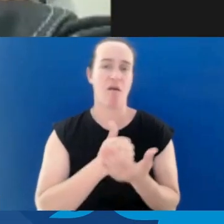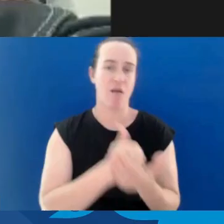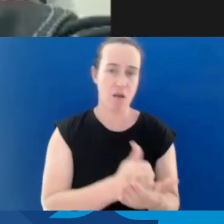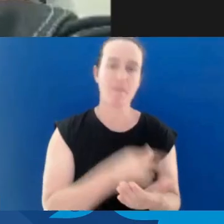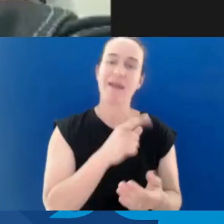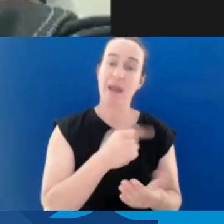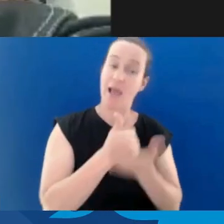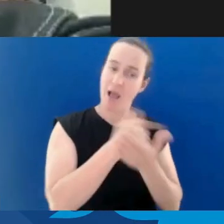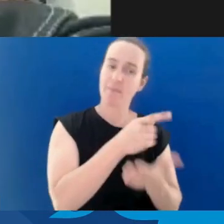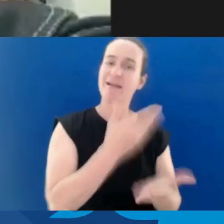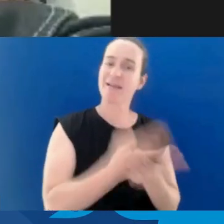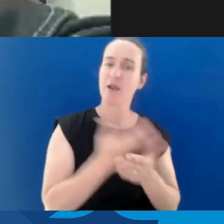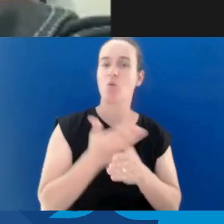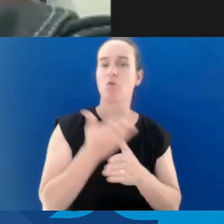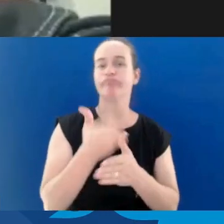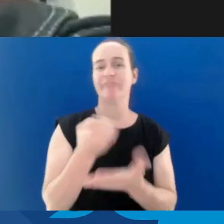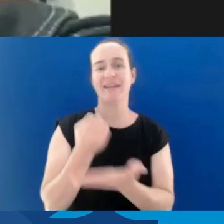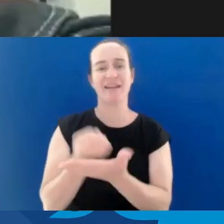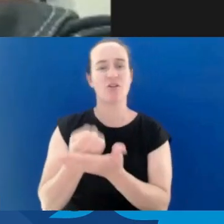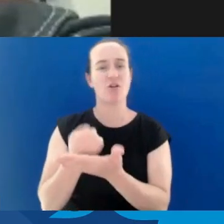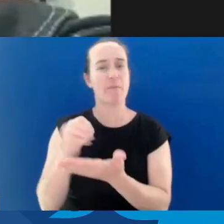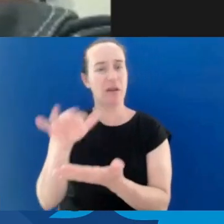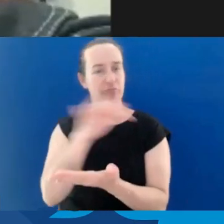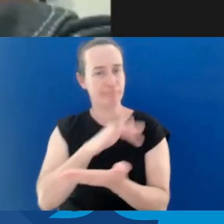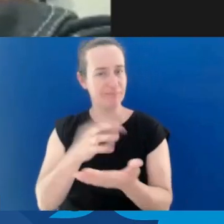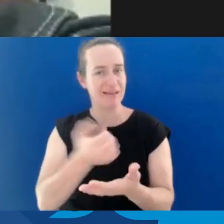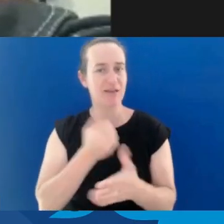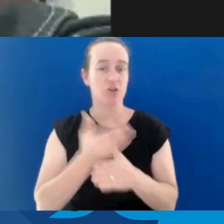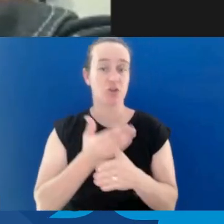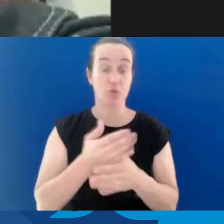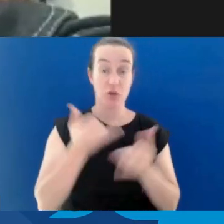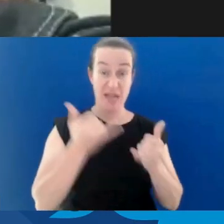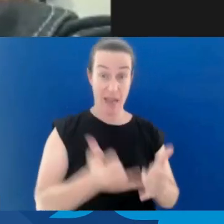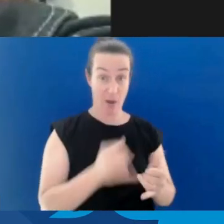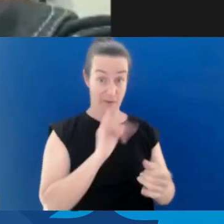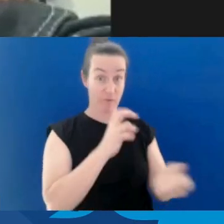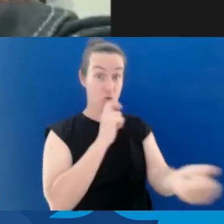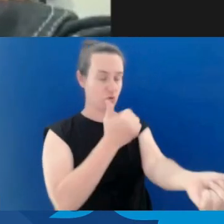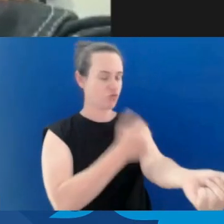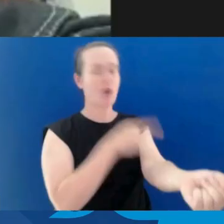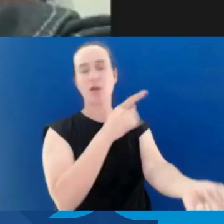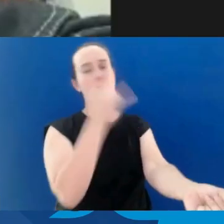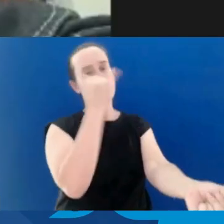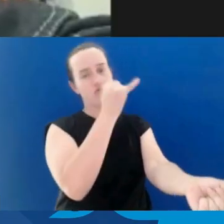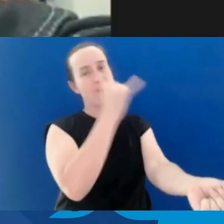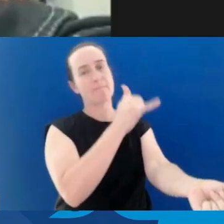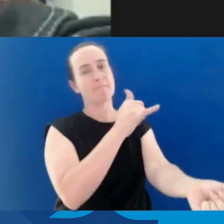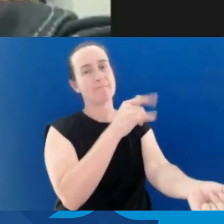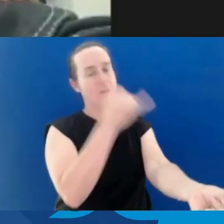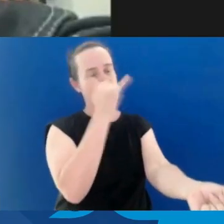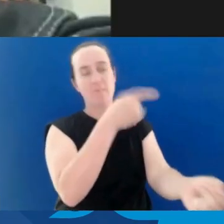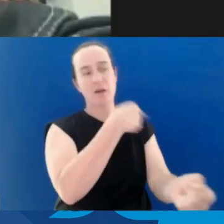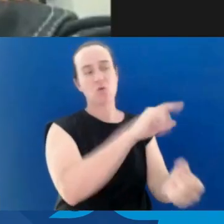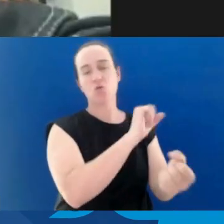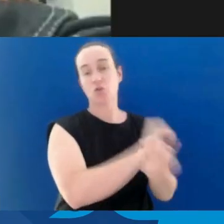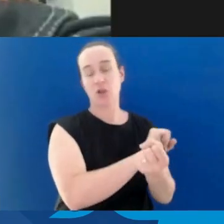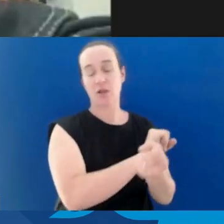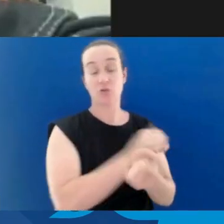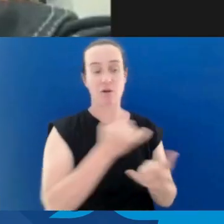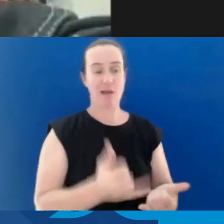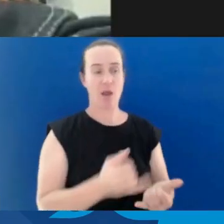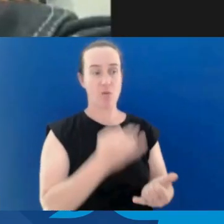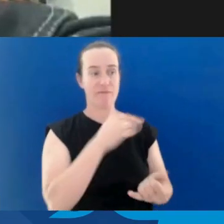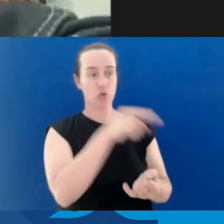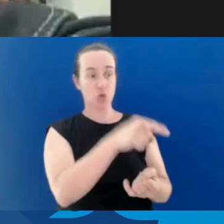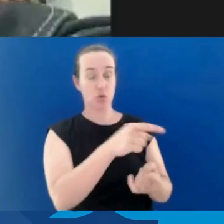space, because currently with these criminalizations, some, once you get into the space